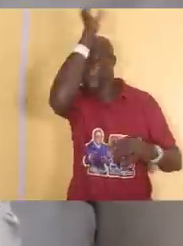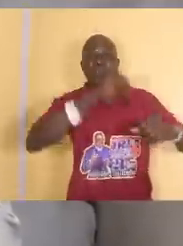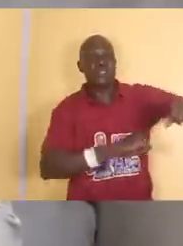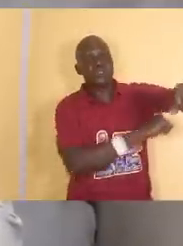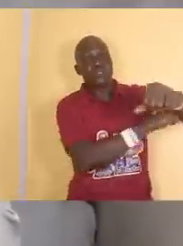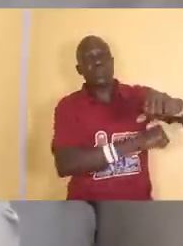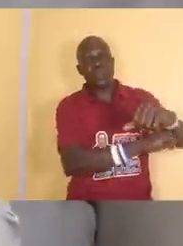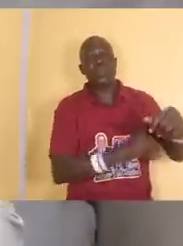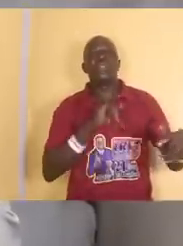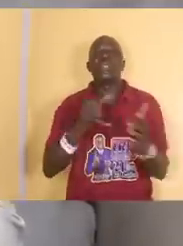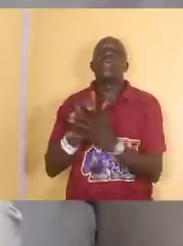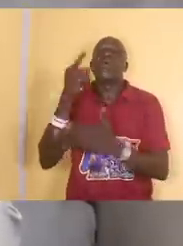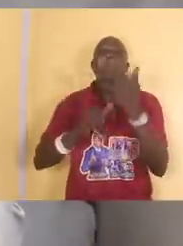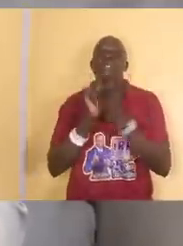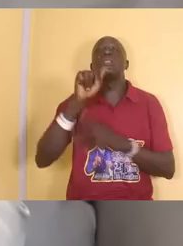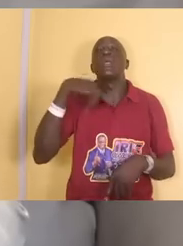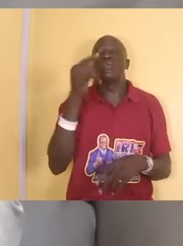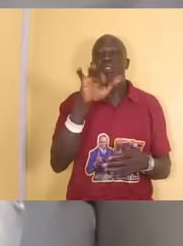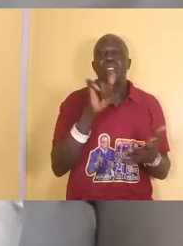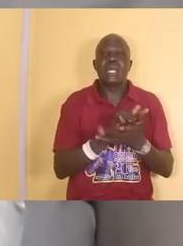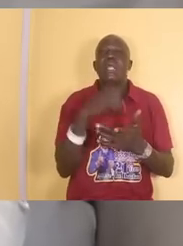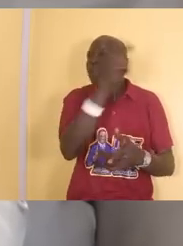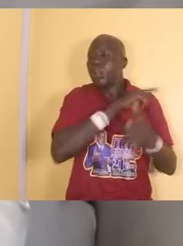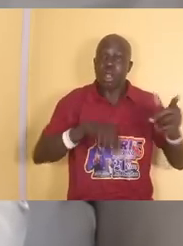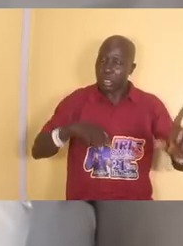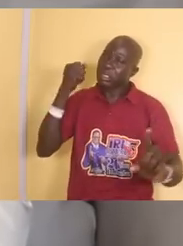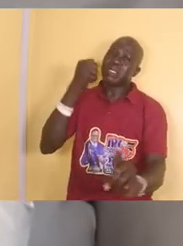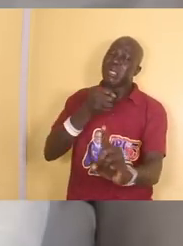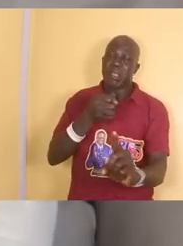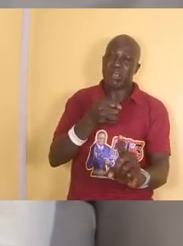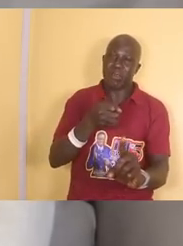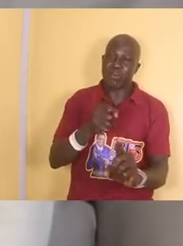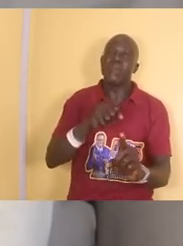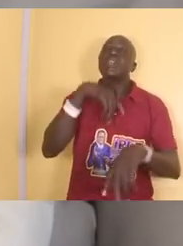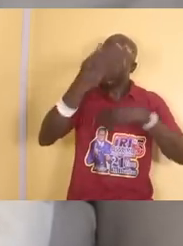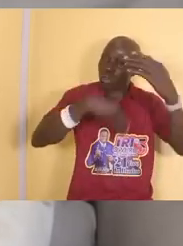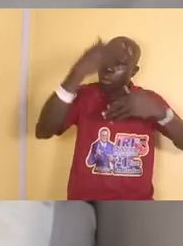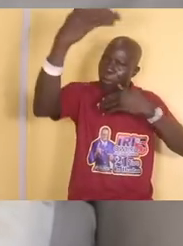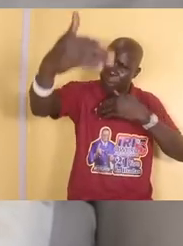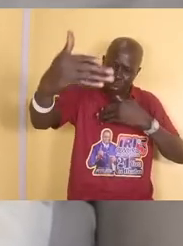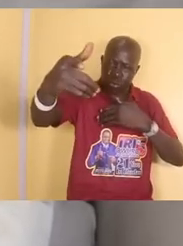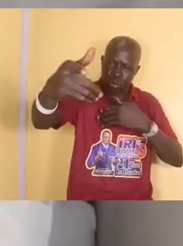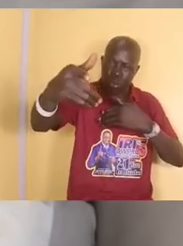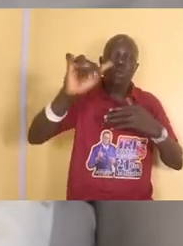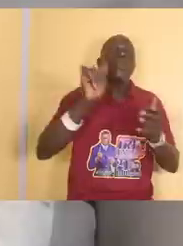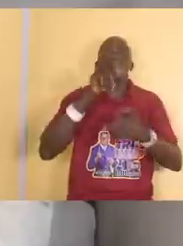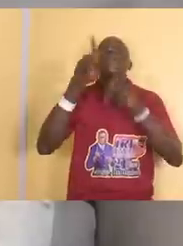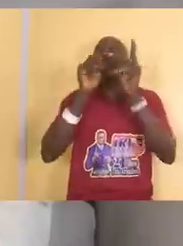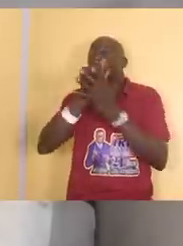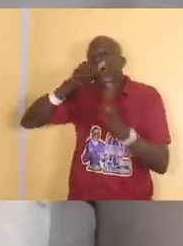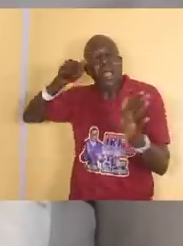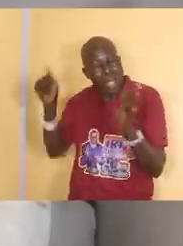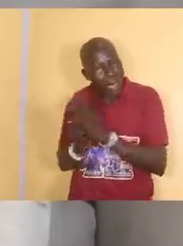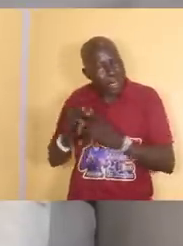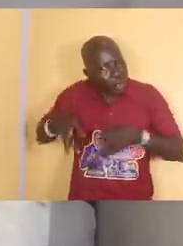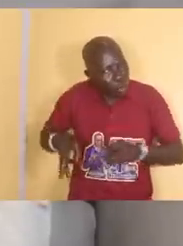will post. What the Bible says is that the Lord himself will go before them.